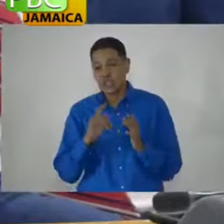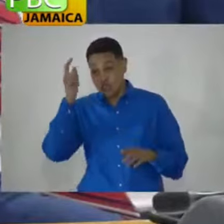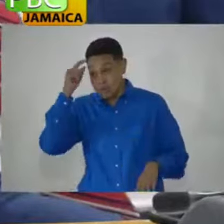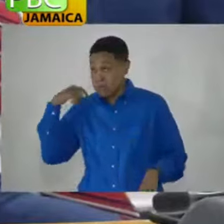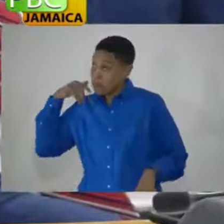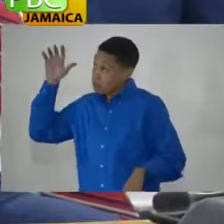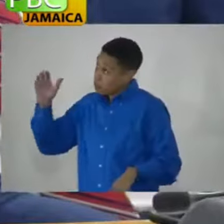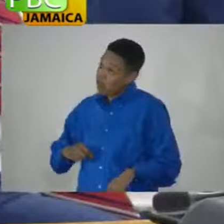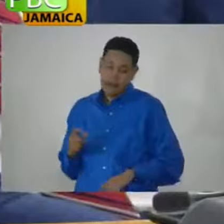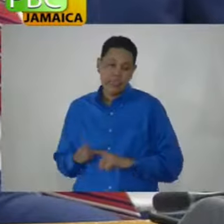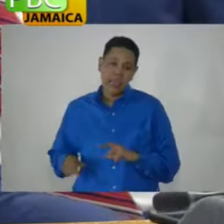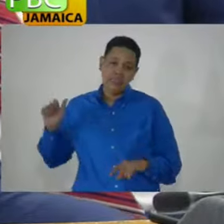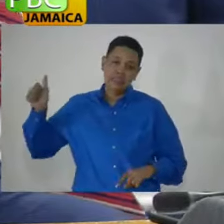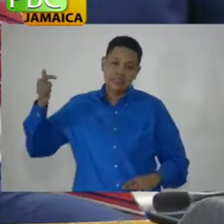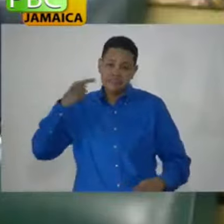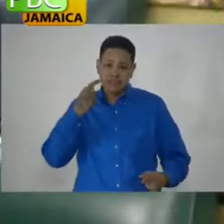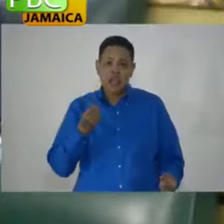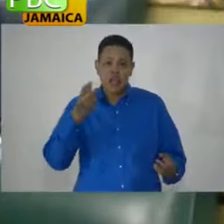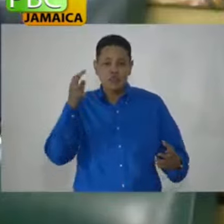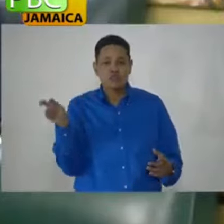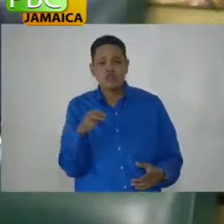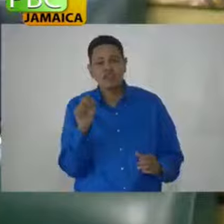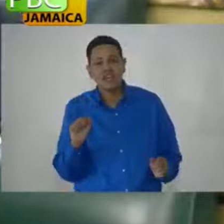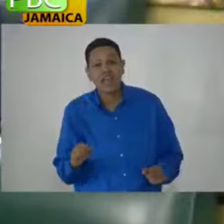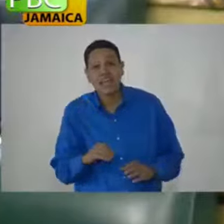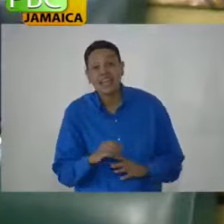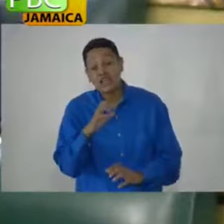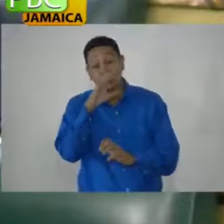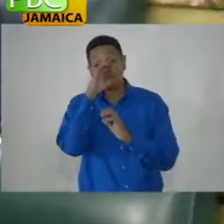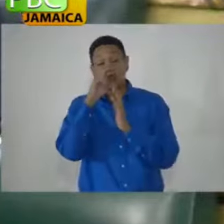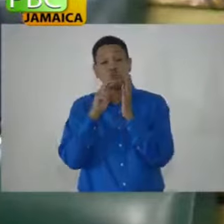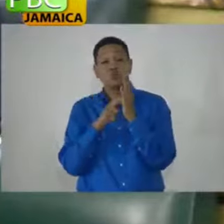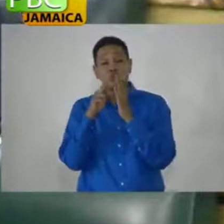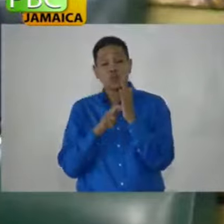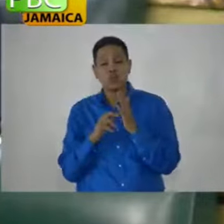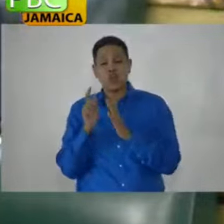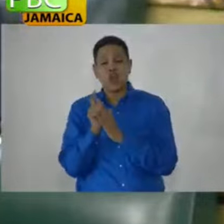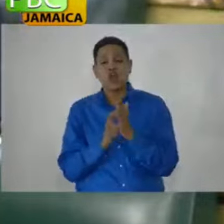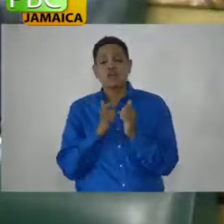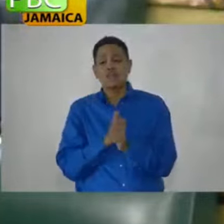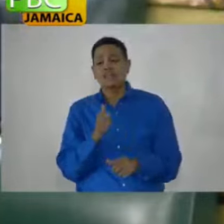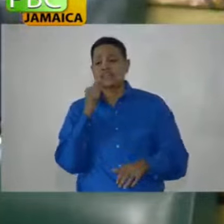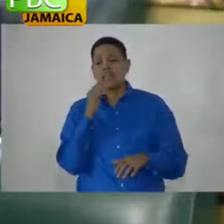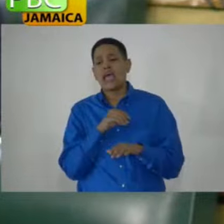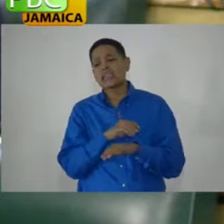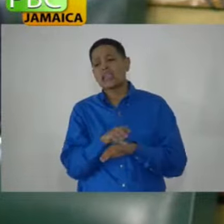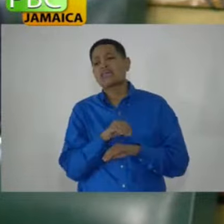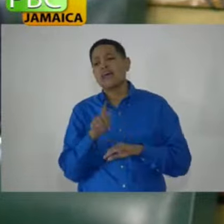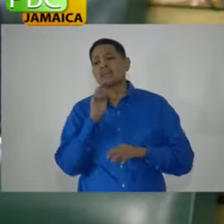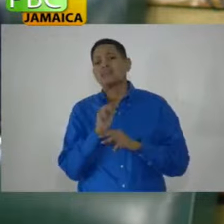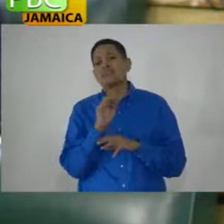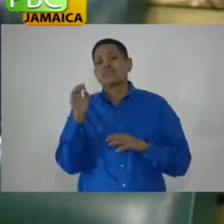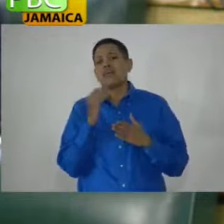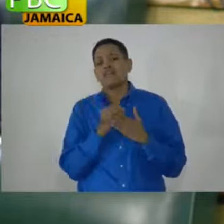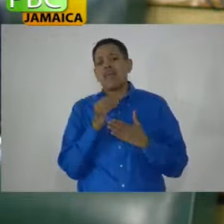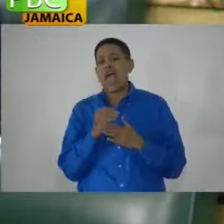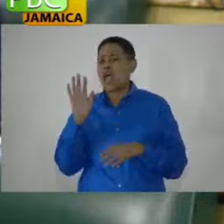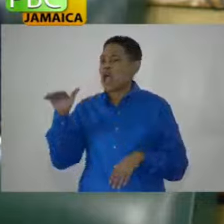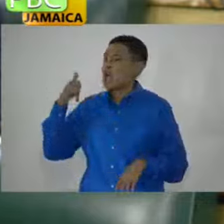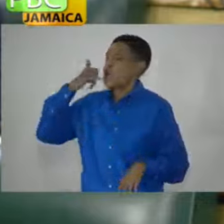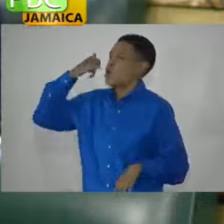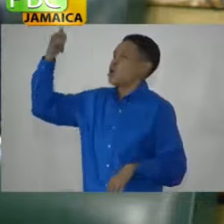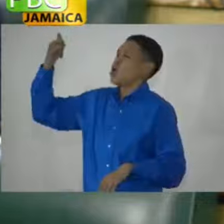government. There are strict guidelines in law. It is not advisable that the Minister of Finance calls the